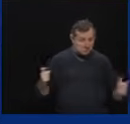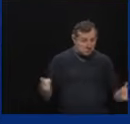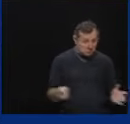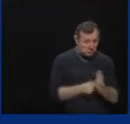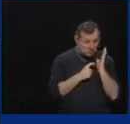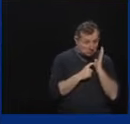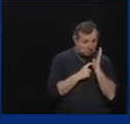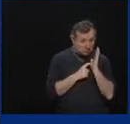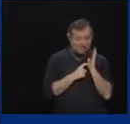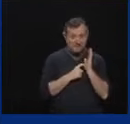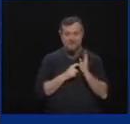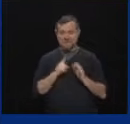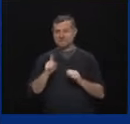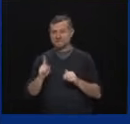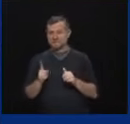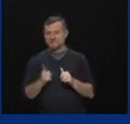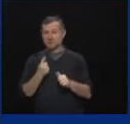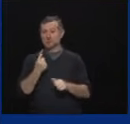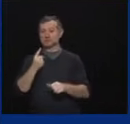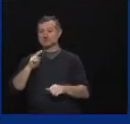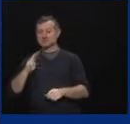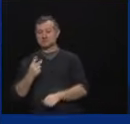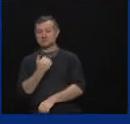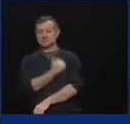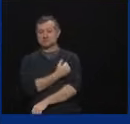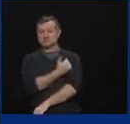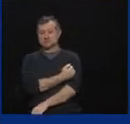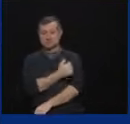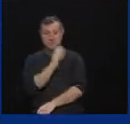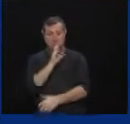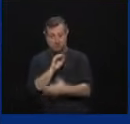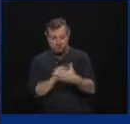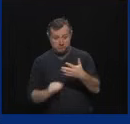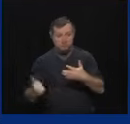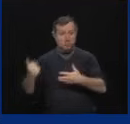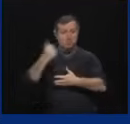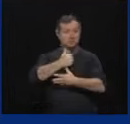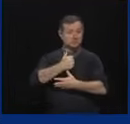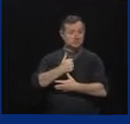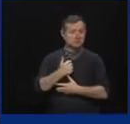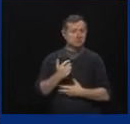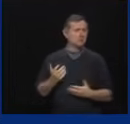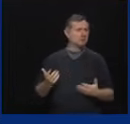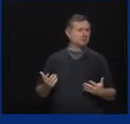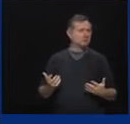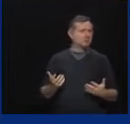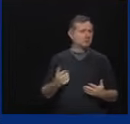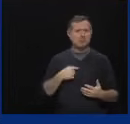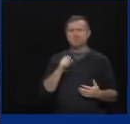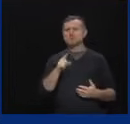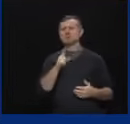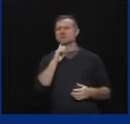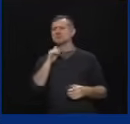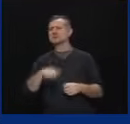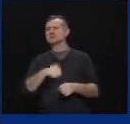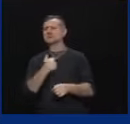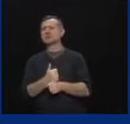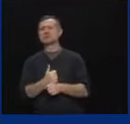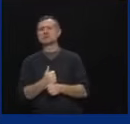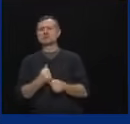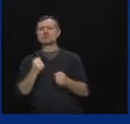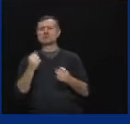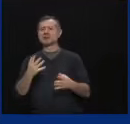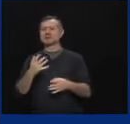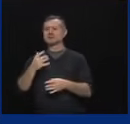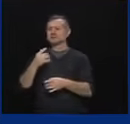priority at state sites? Do you plan on setting up mass sites? Do you plan on a system that would allow for more